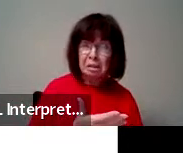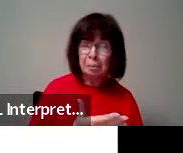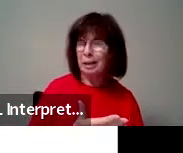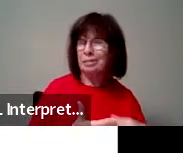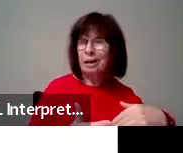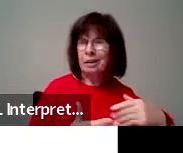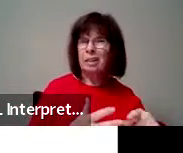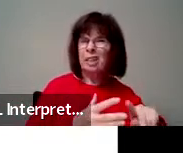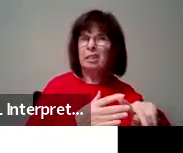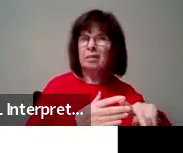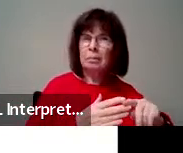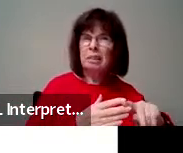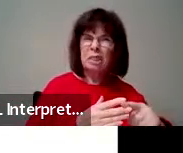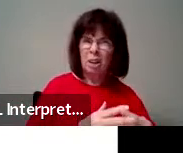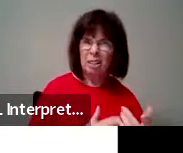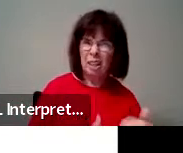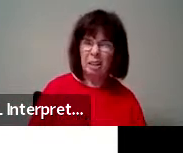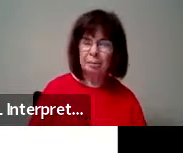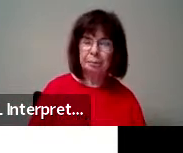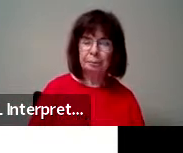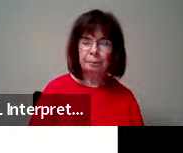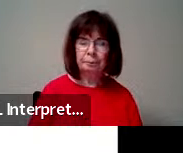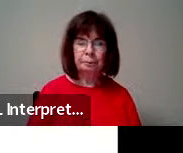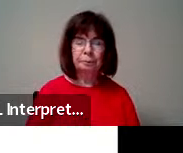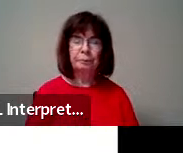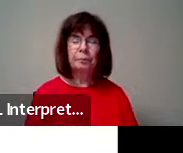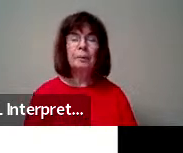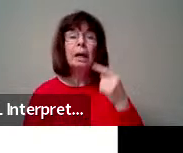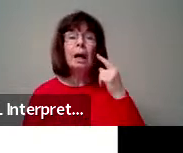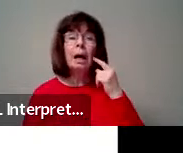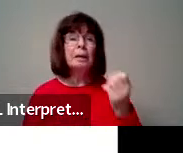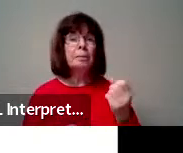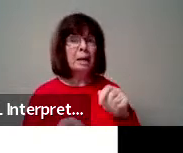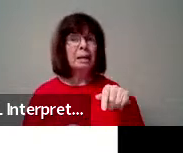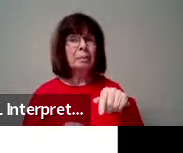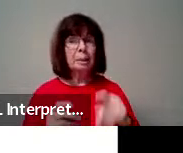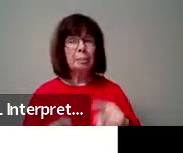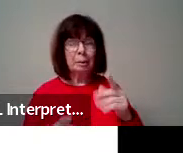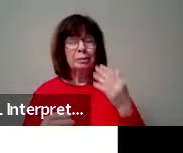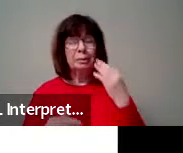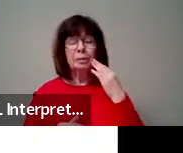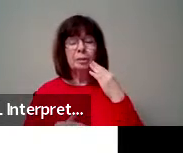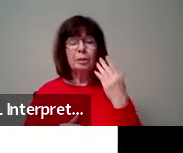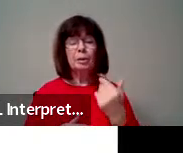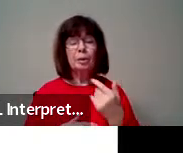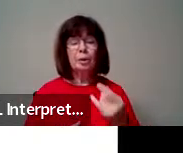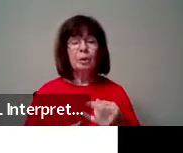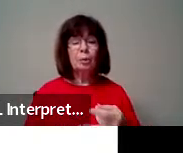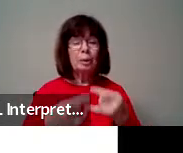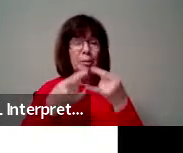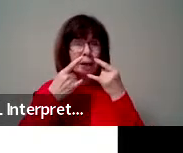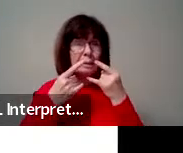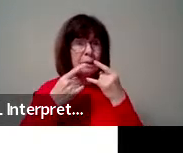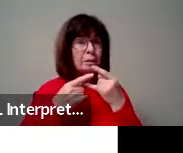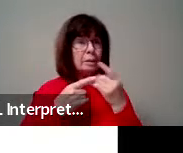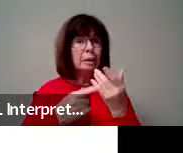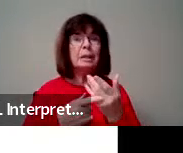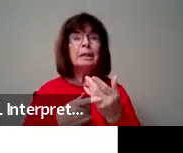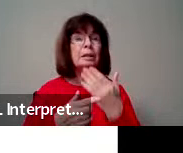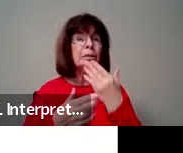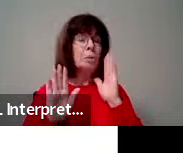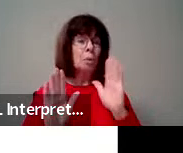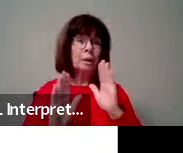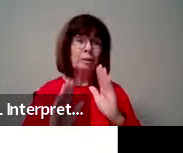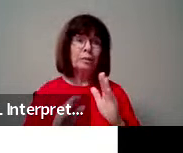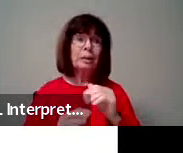You know, I understand that, you know, I think as many people in this group know, we are big believers in masking. Masking is a great and underutilized tool